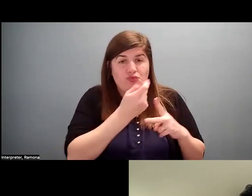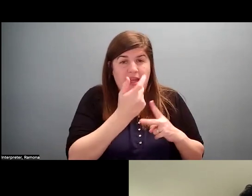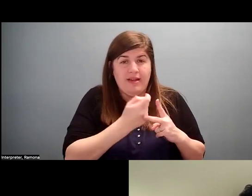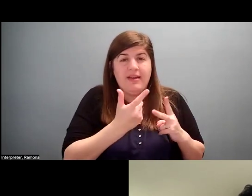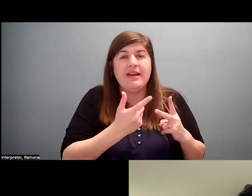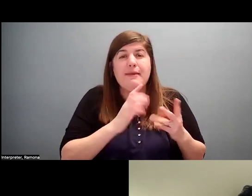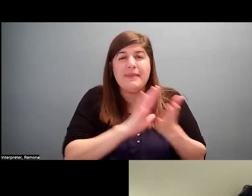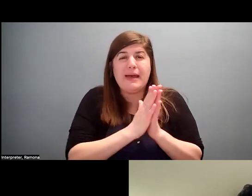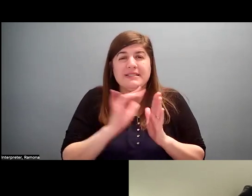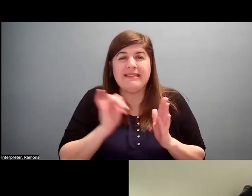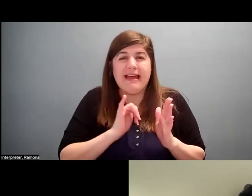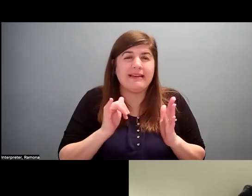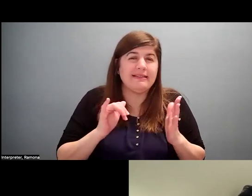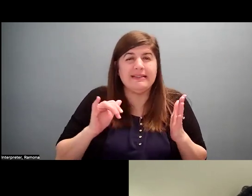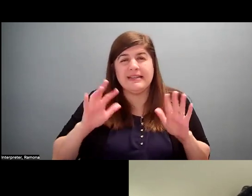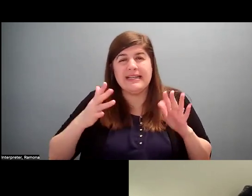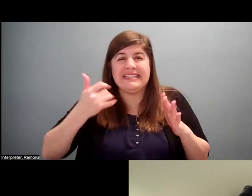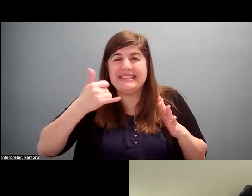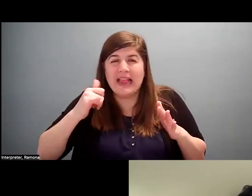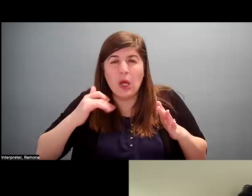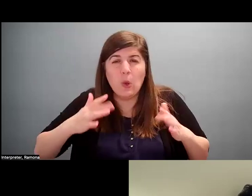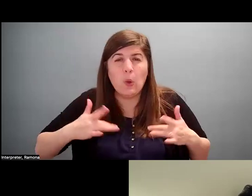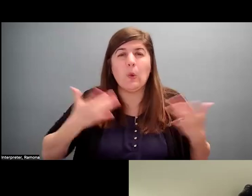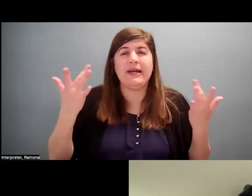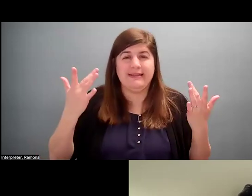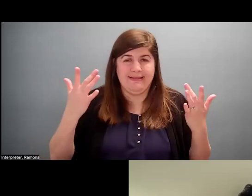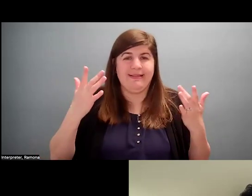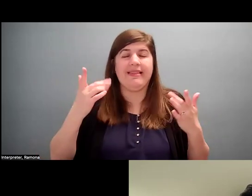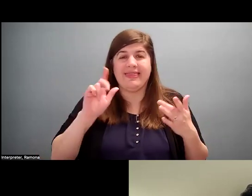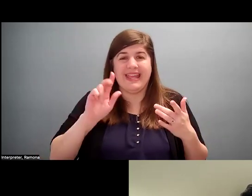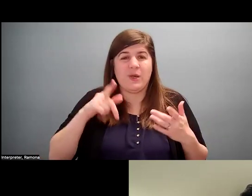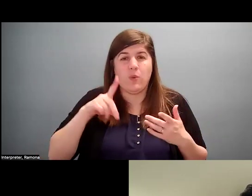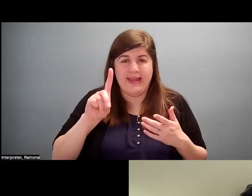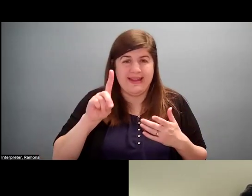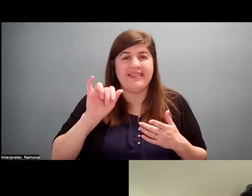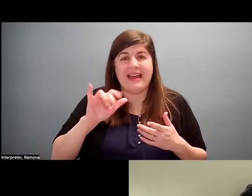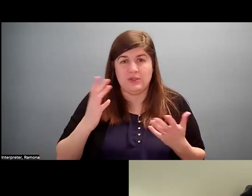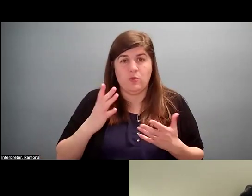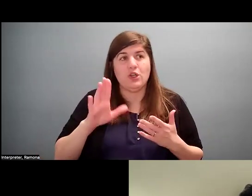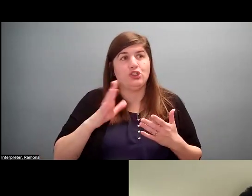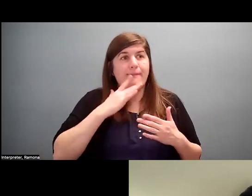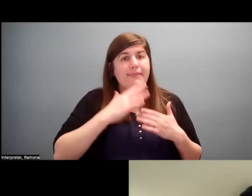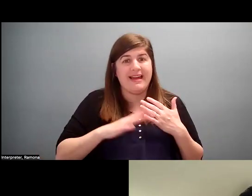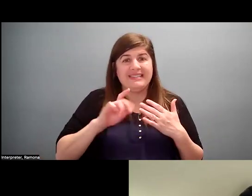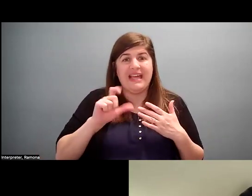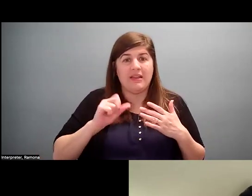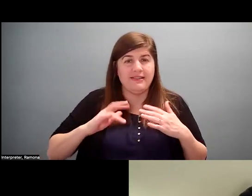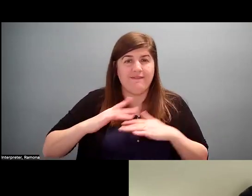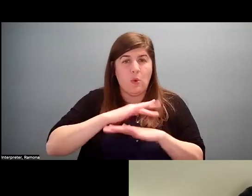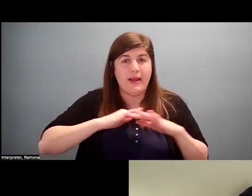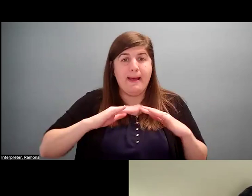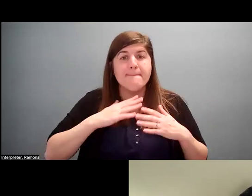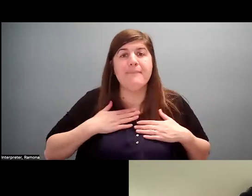pale yellow liquid. That's the plasma. That's like what your blood cells float in. That's body